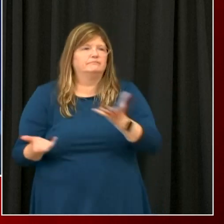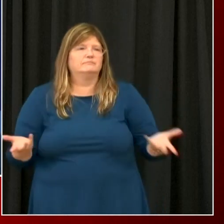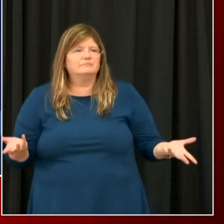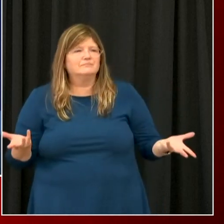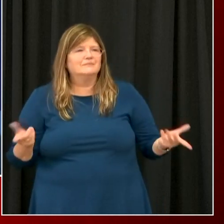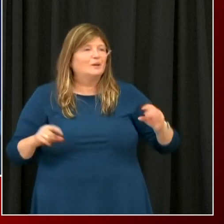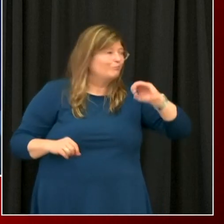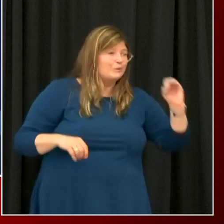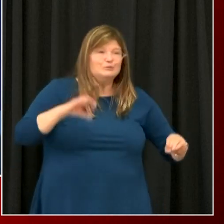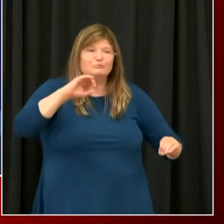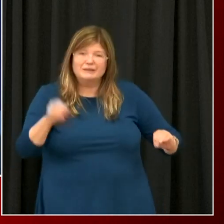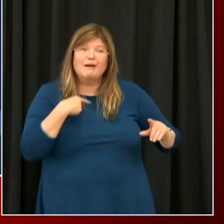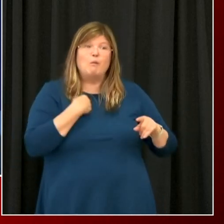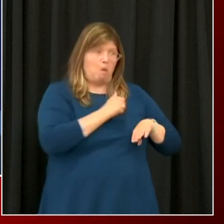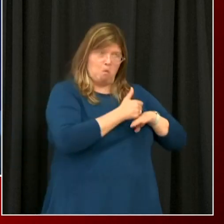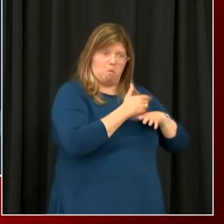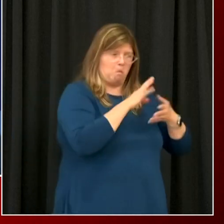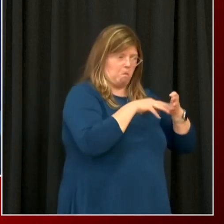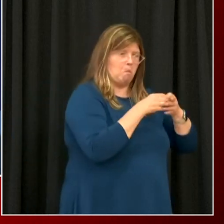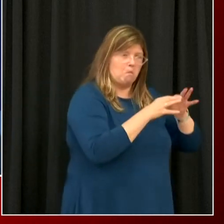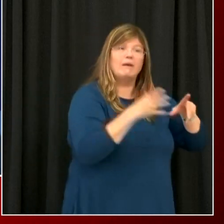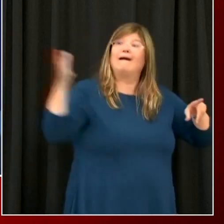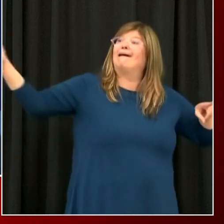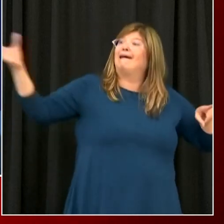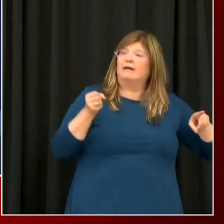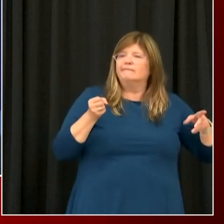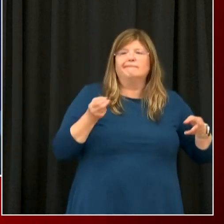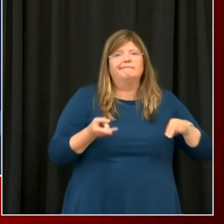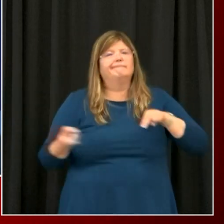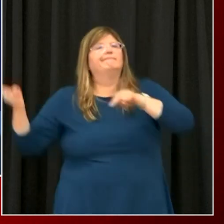go down. So if you